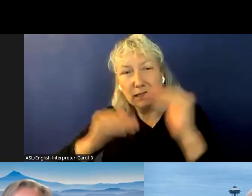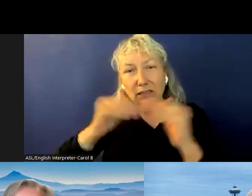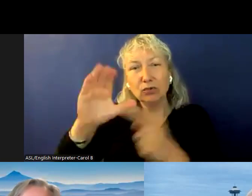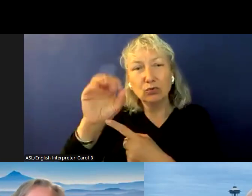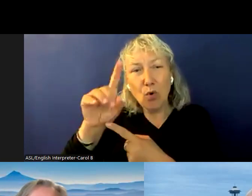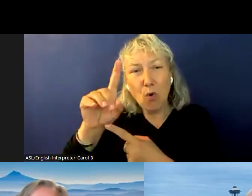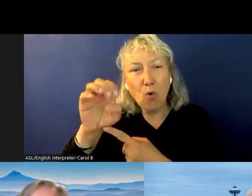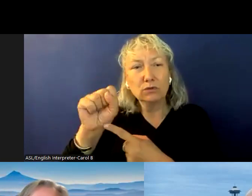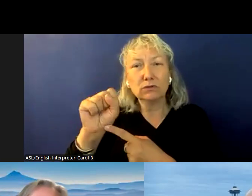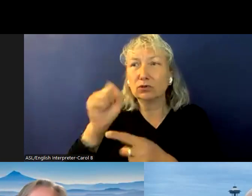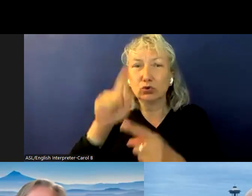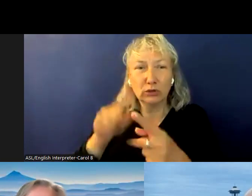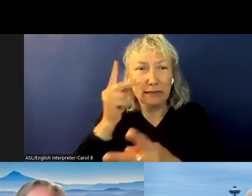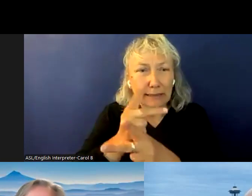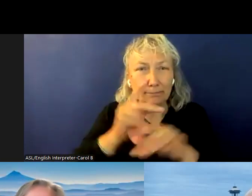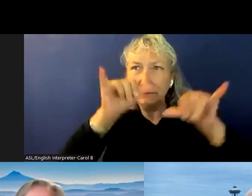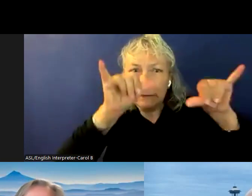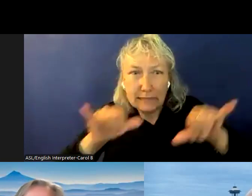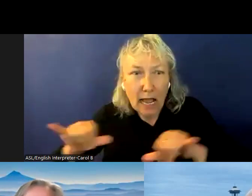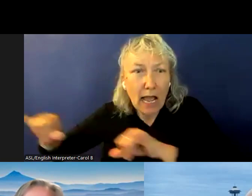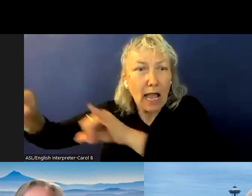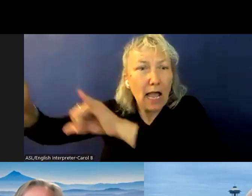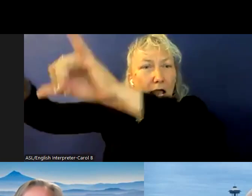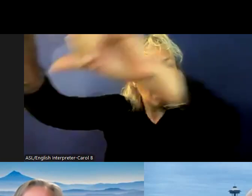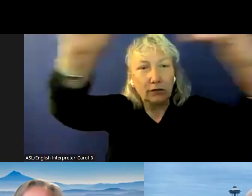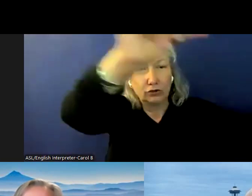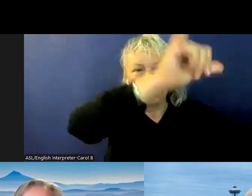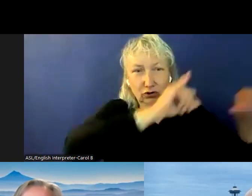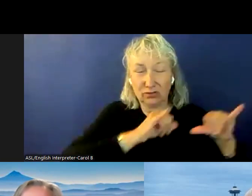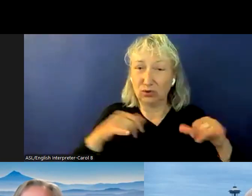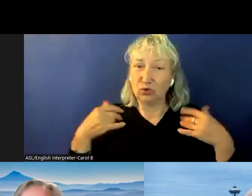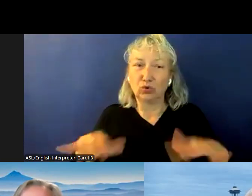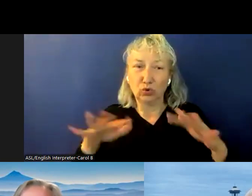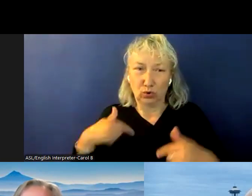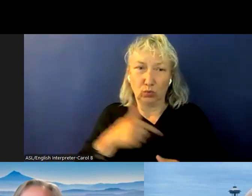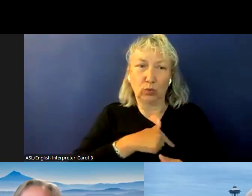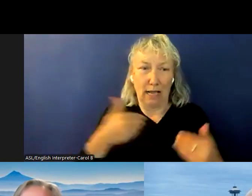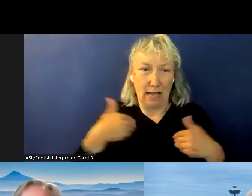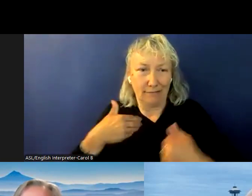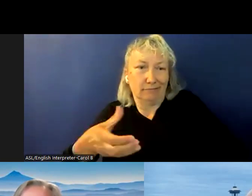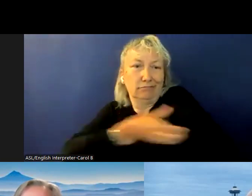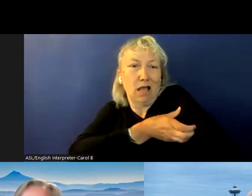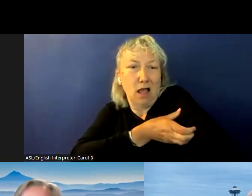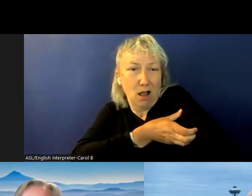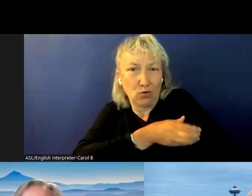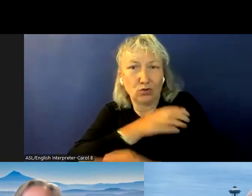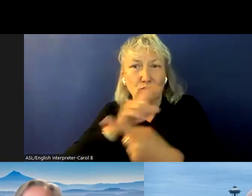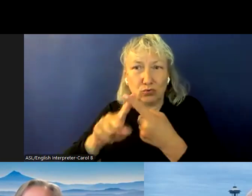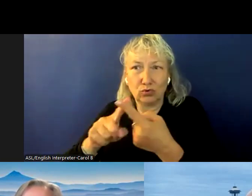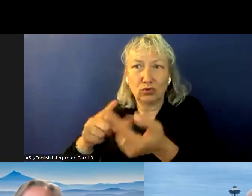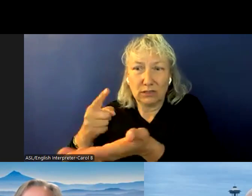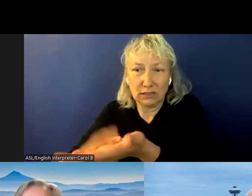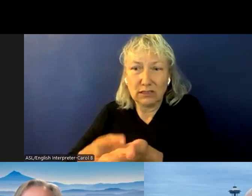is we are able to have a major say there. But